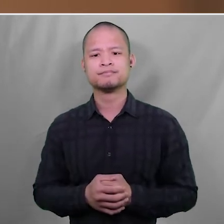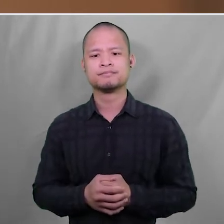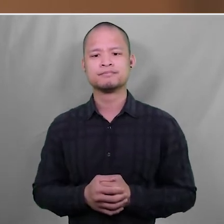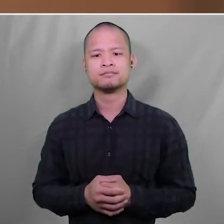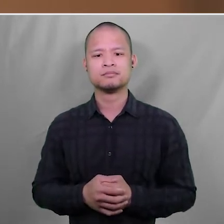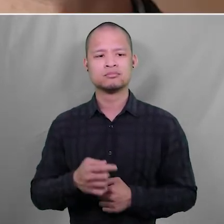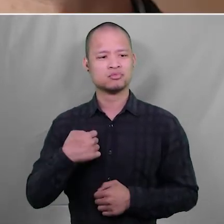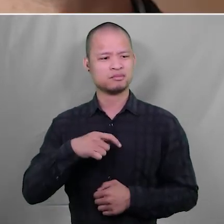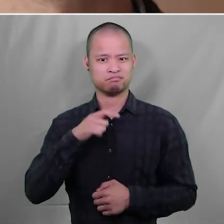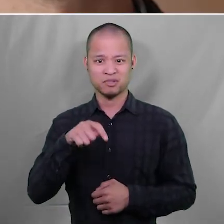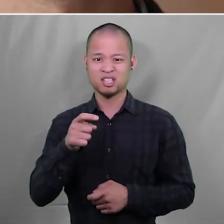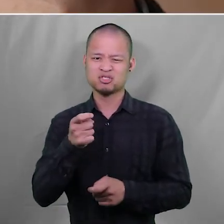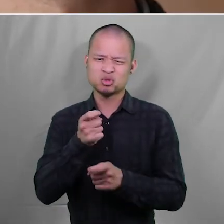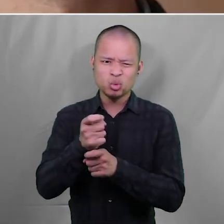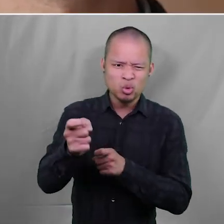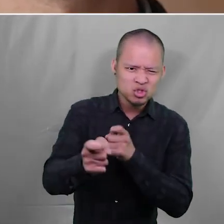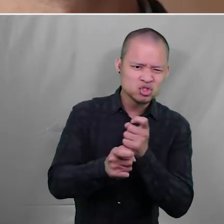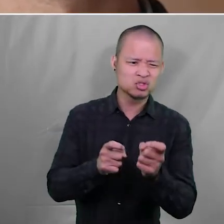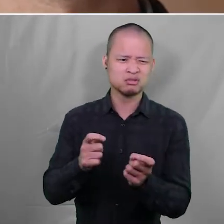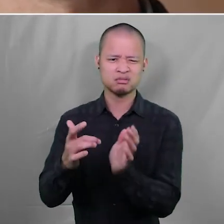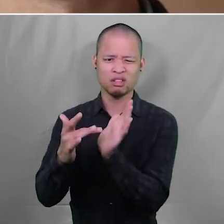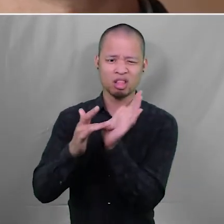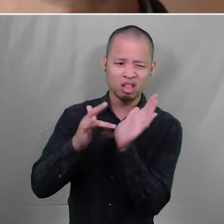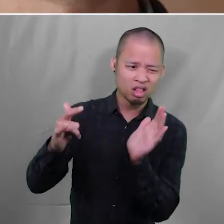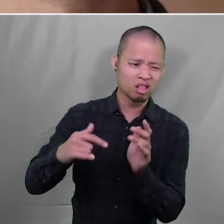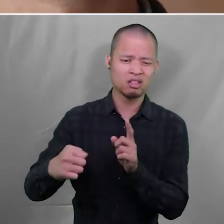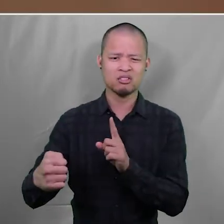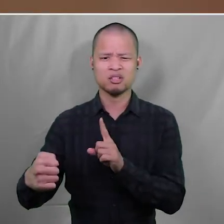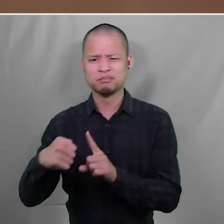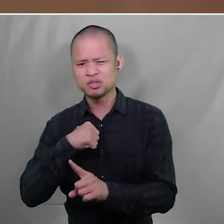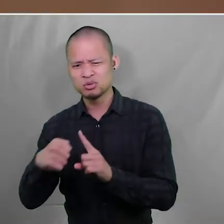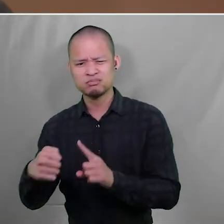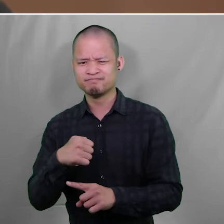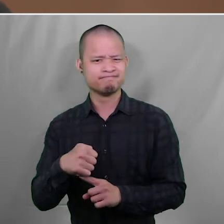We must not be tortured, exploited, or abused.